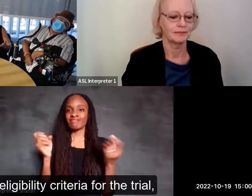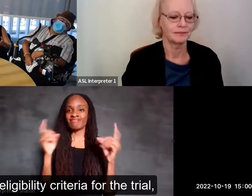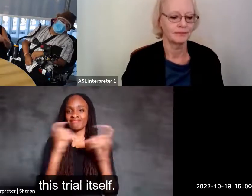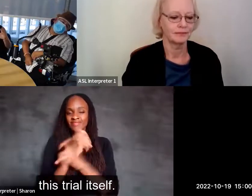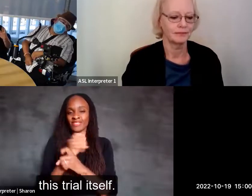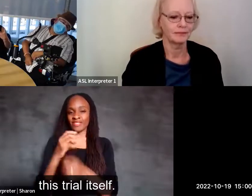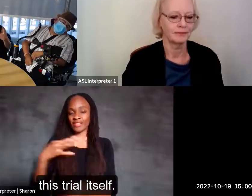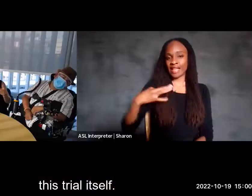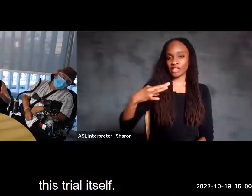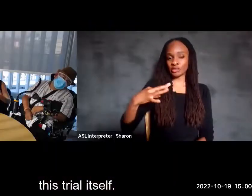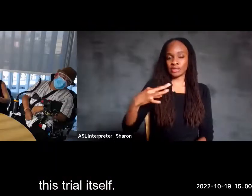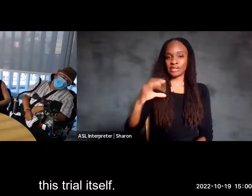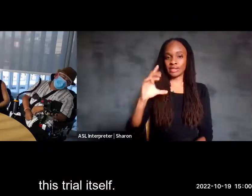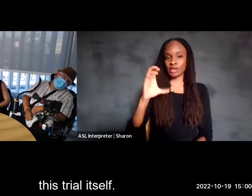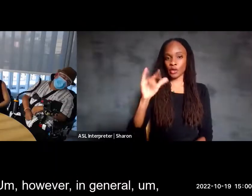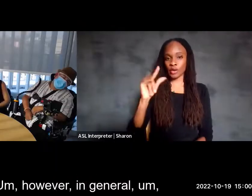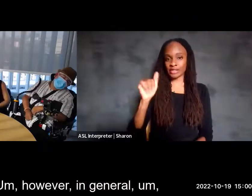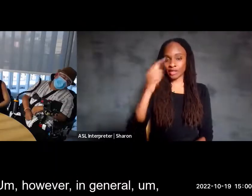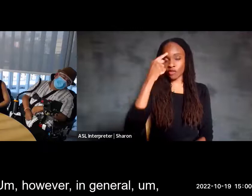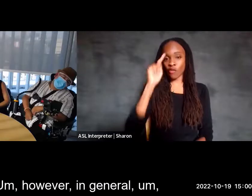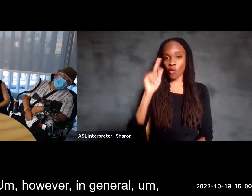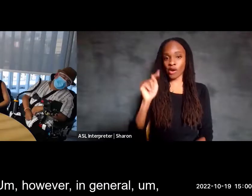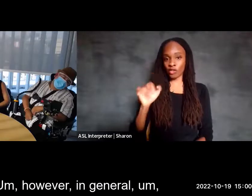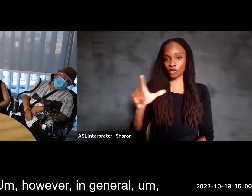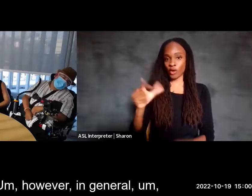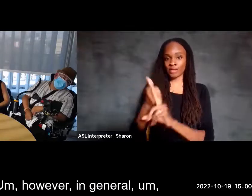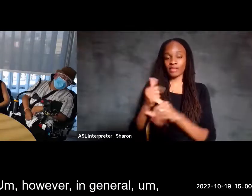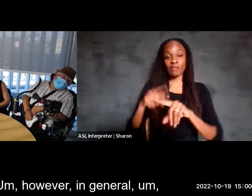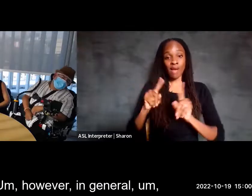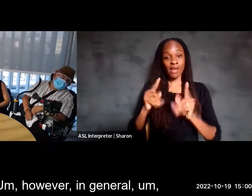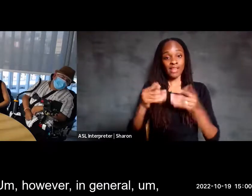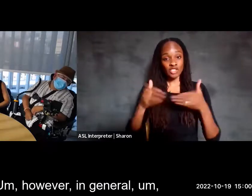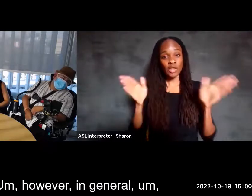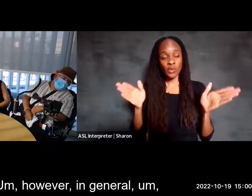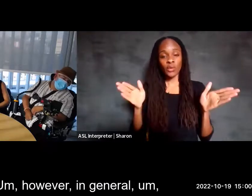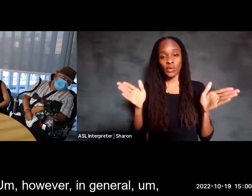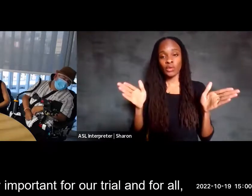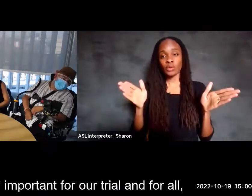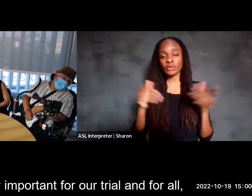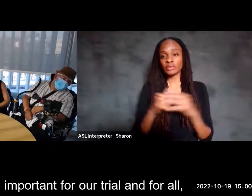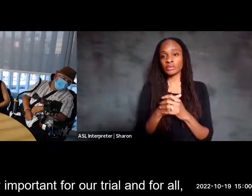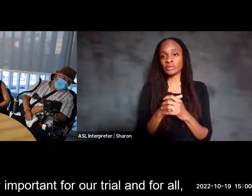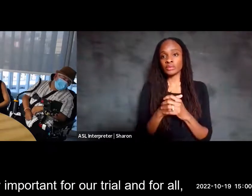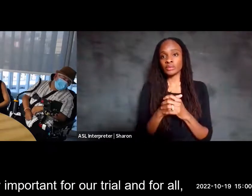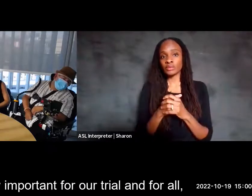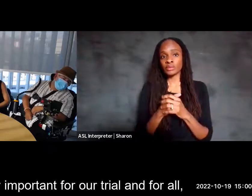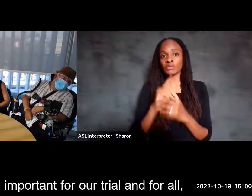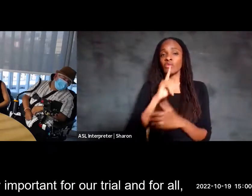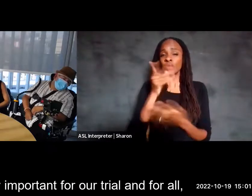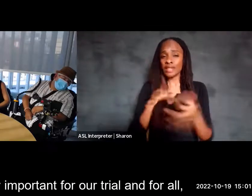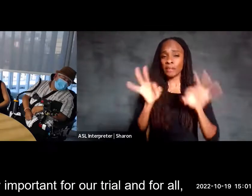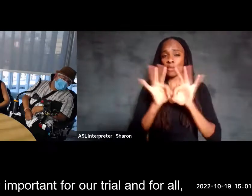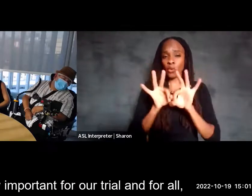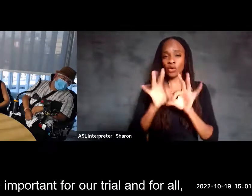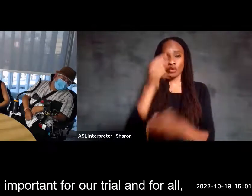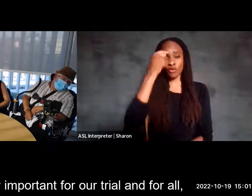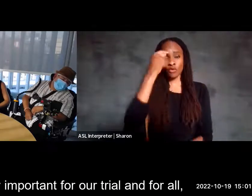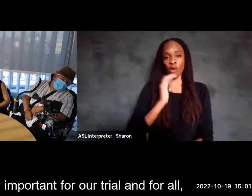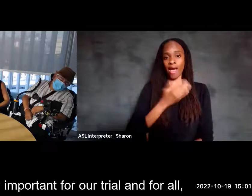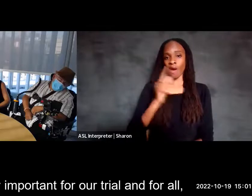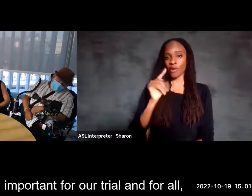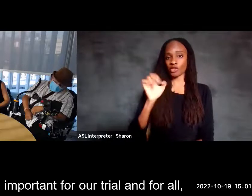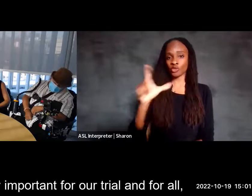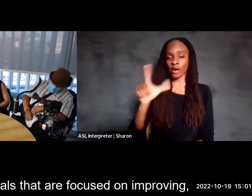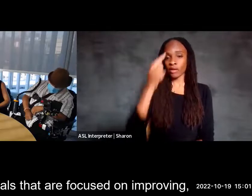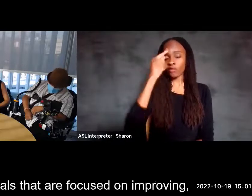for the trial, this trial itself. However, in general, really important for our trial and for